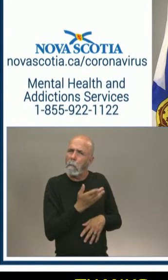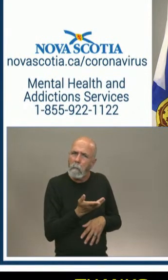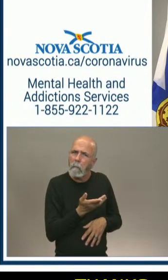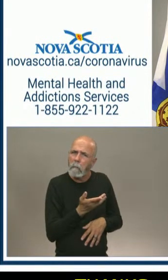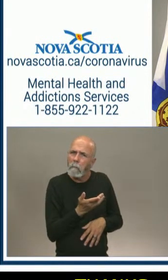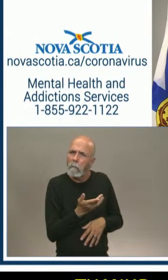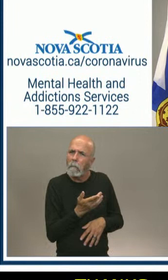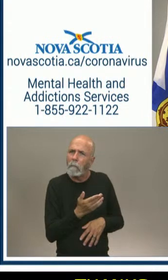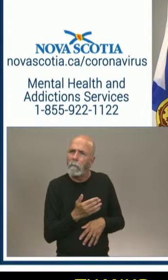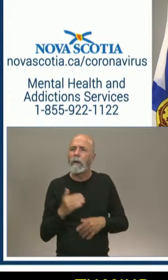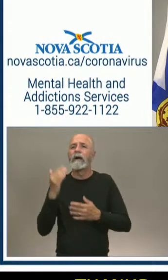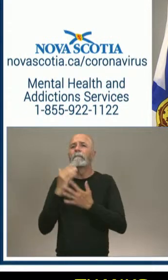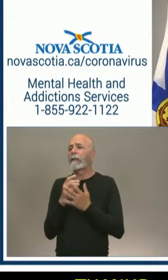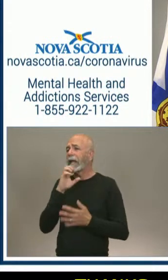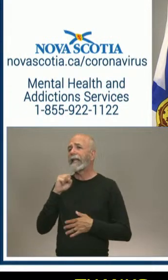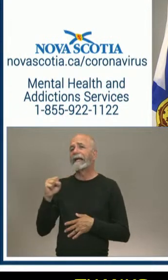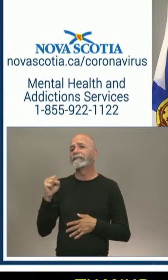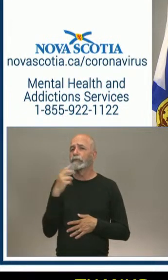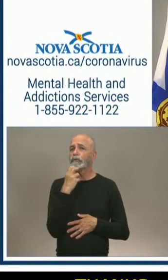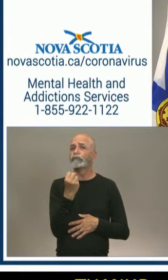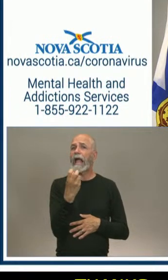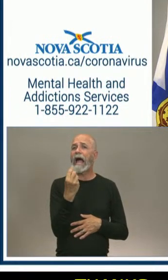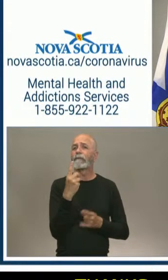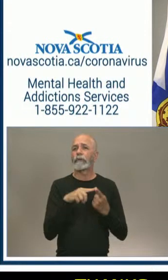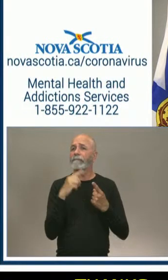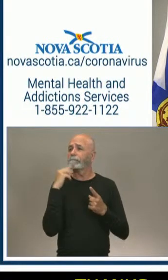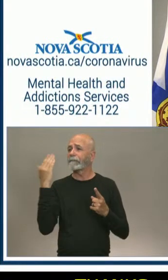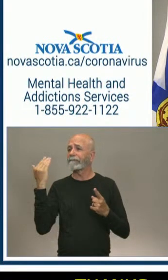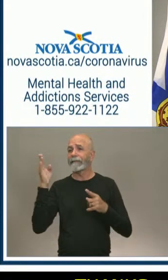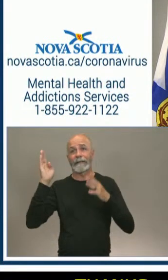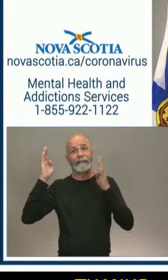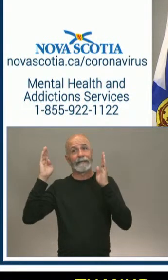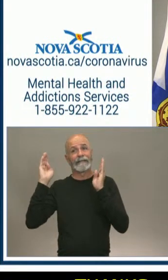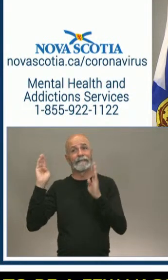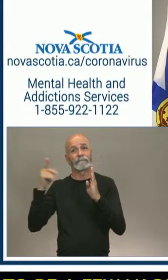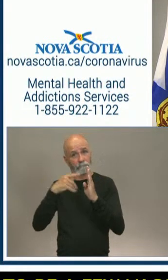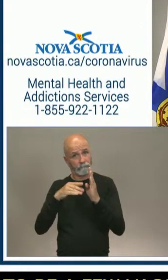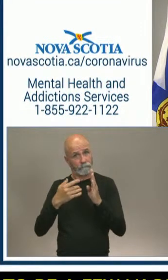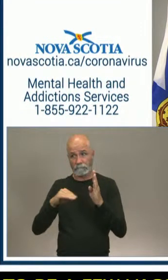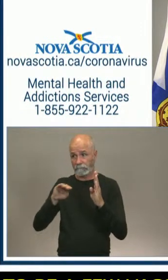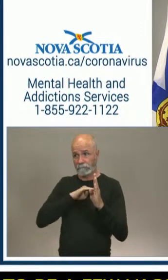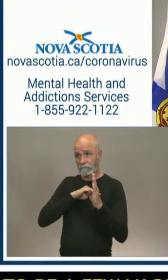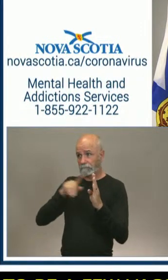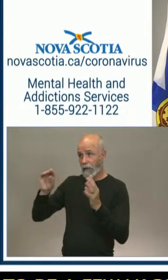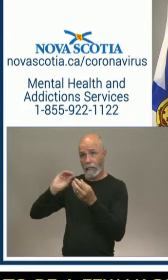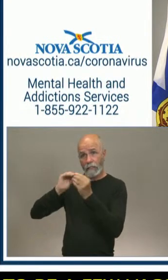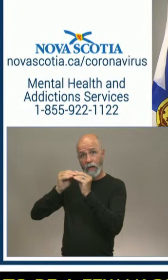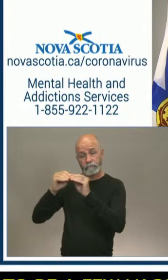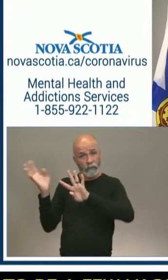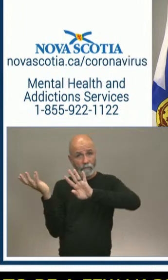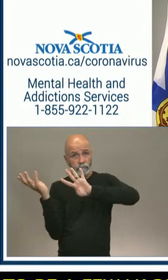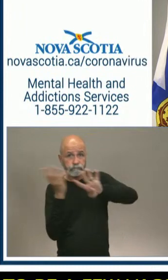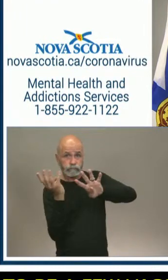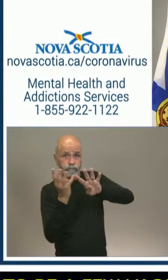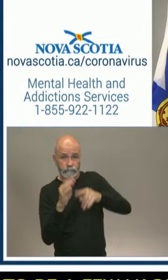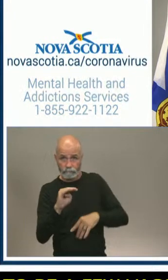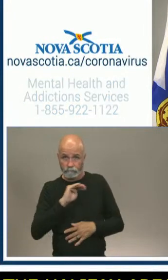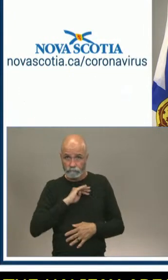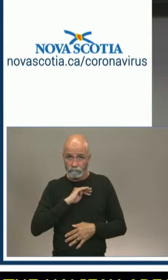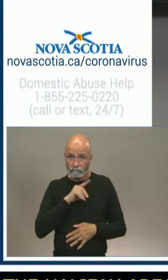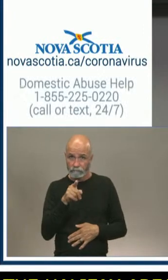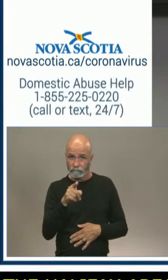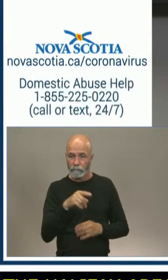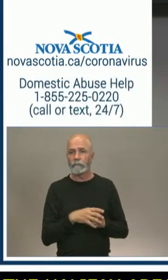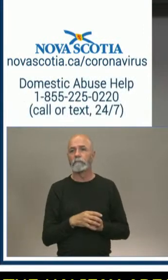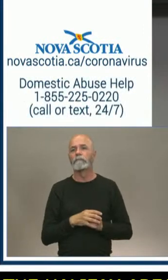to 15 age group and whether you're happy with the uptake in that category. So we have a